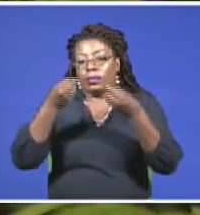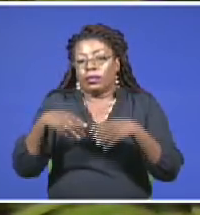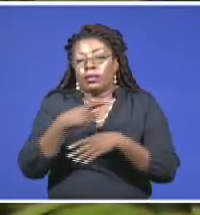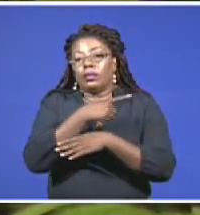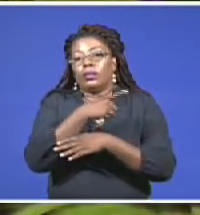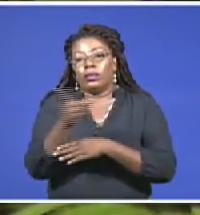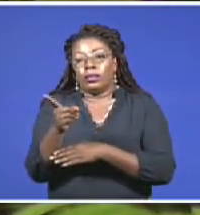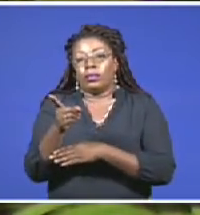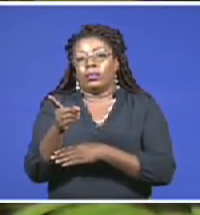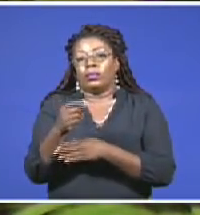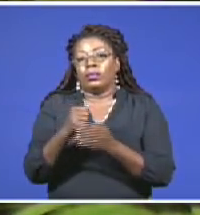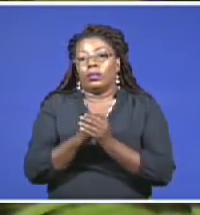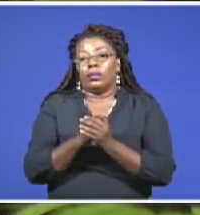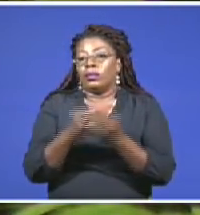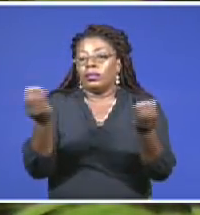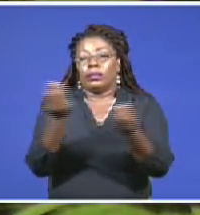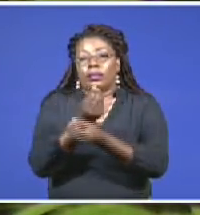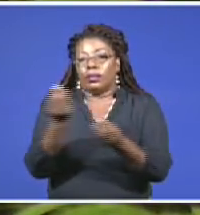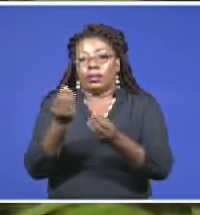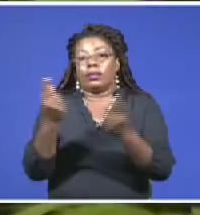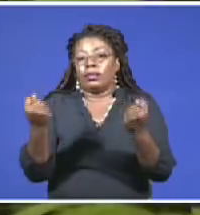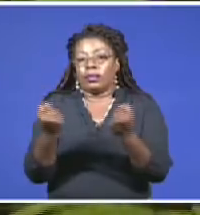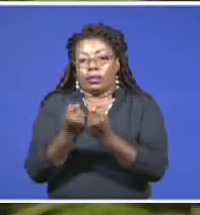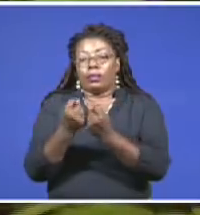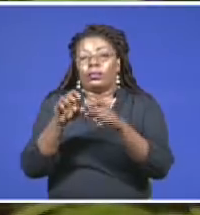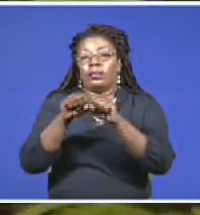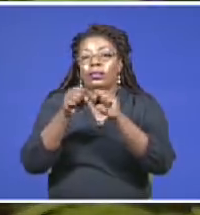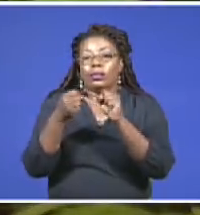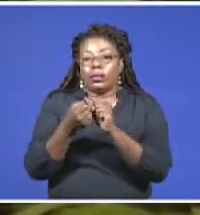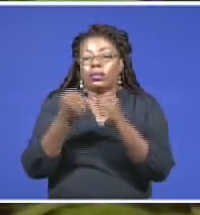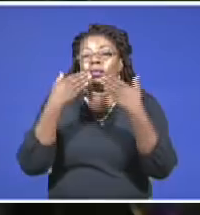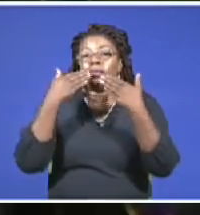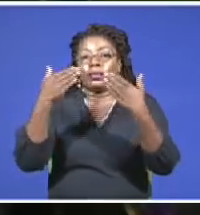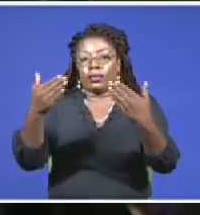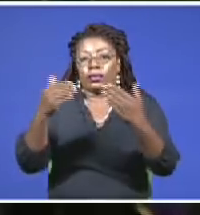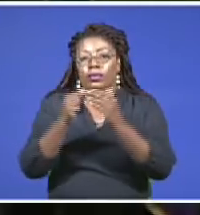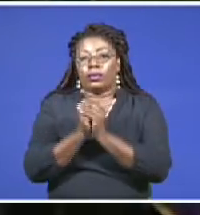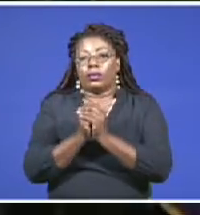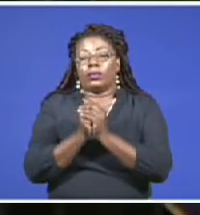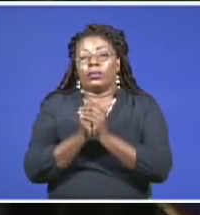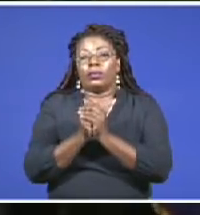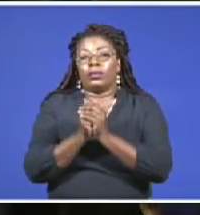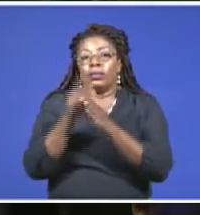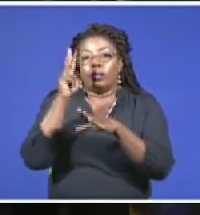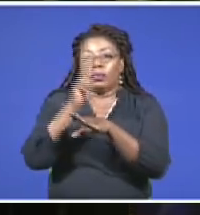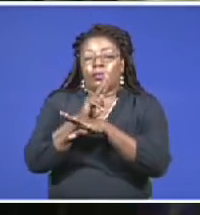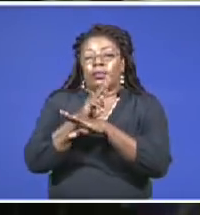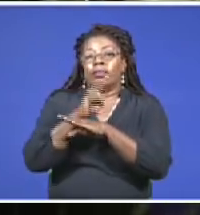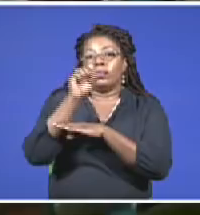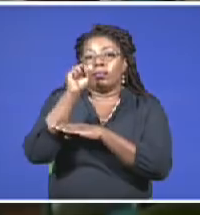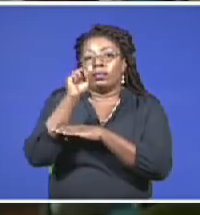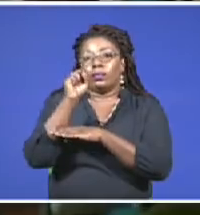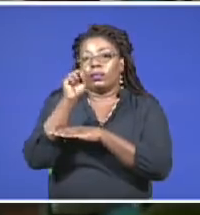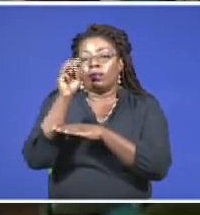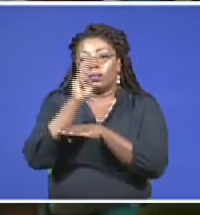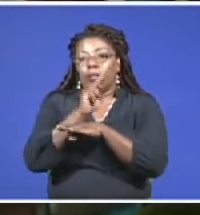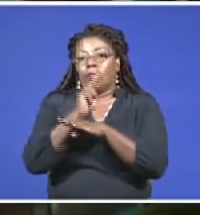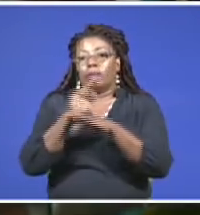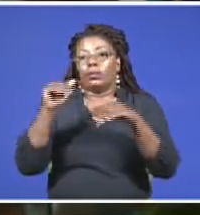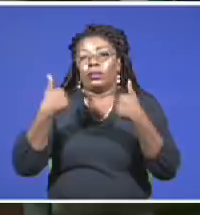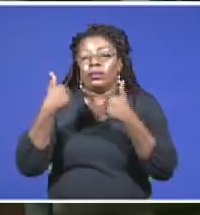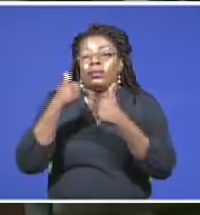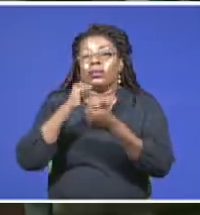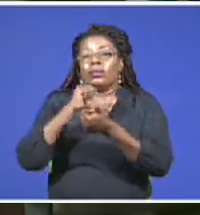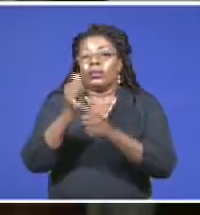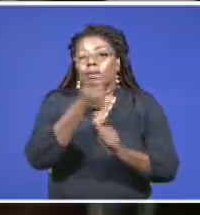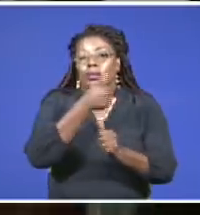you, there would be no tournament. So, thank you. Subbing for the Minister of Youth, Sports and Culture was Deputy Director